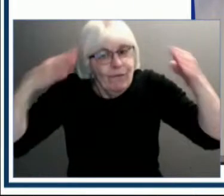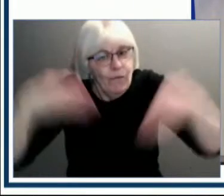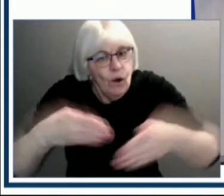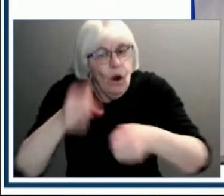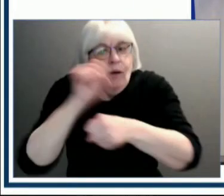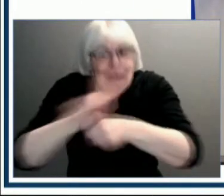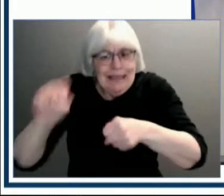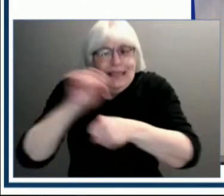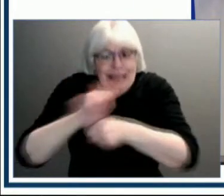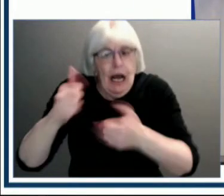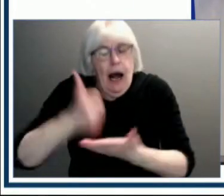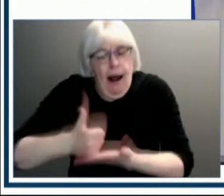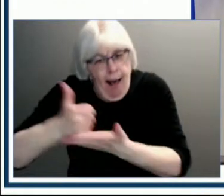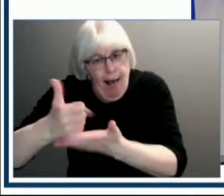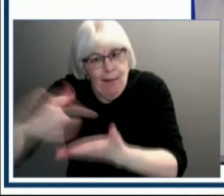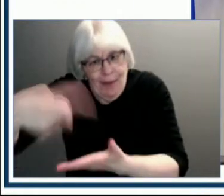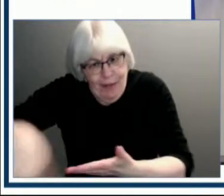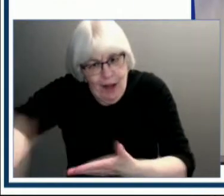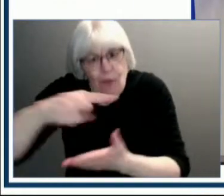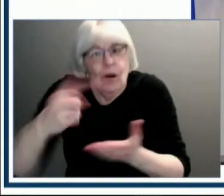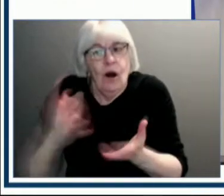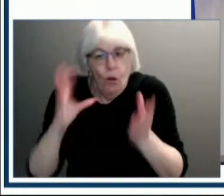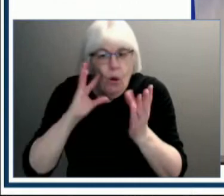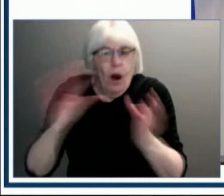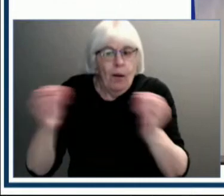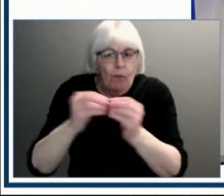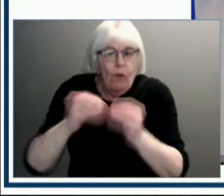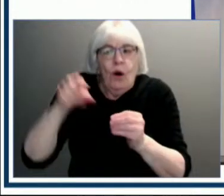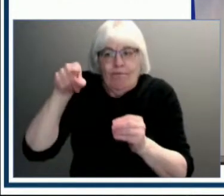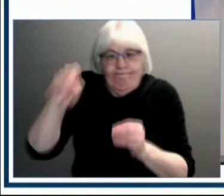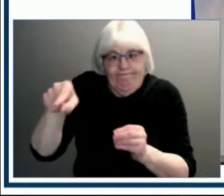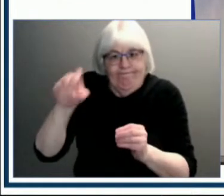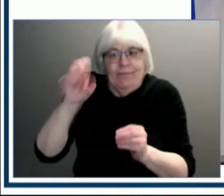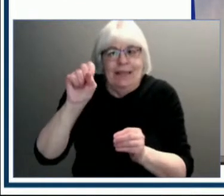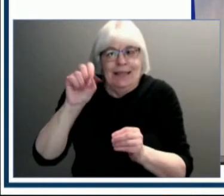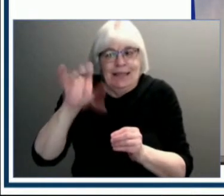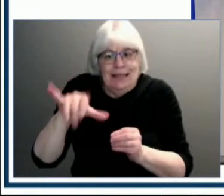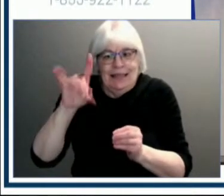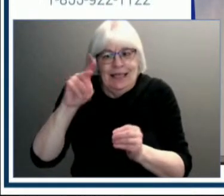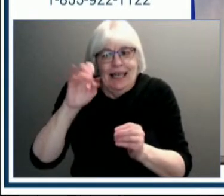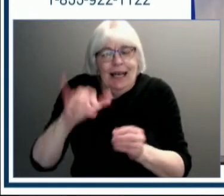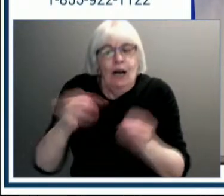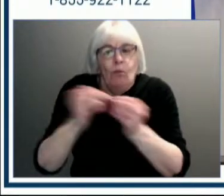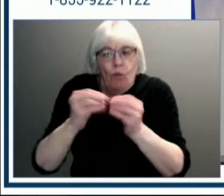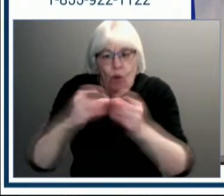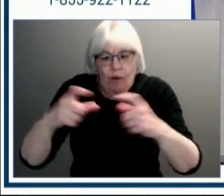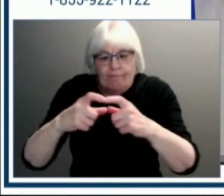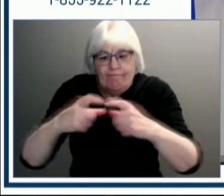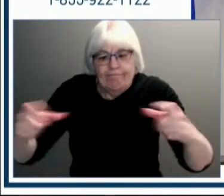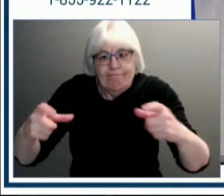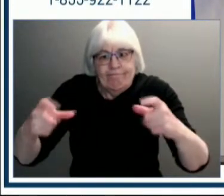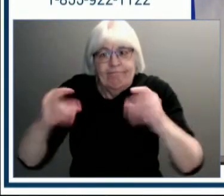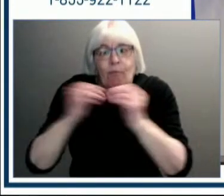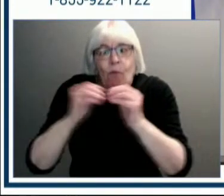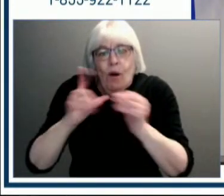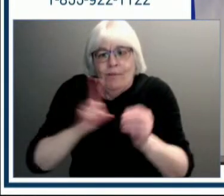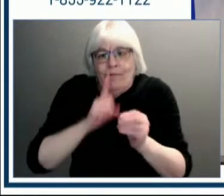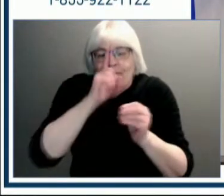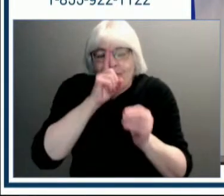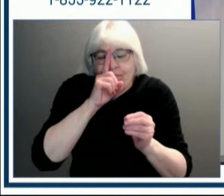Sydney, along with more rapid testing kits. We had a testing center open in New Waterford